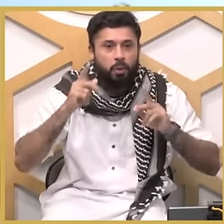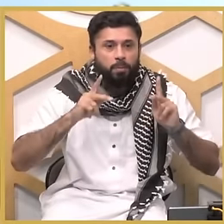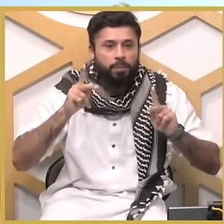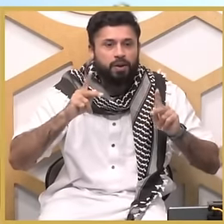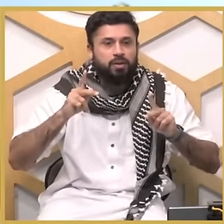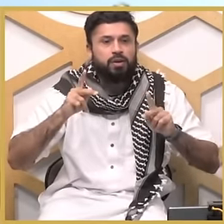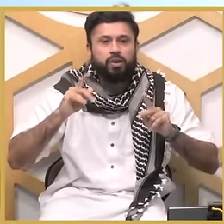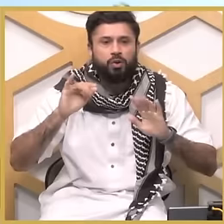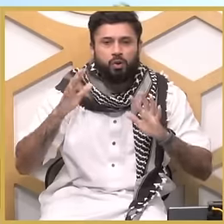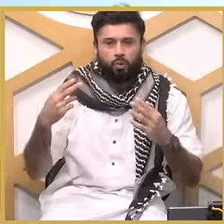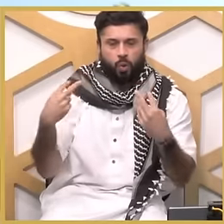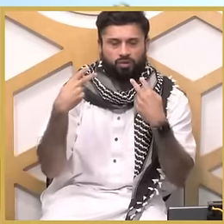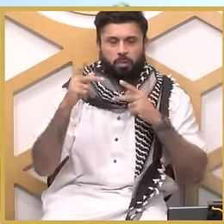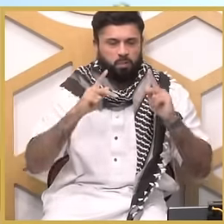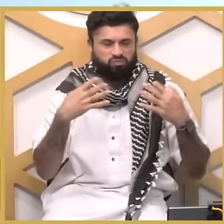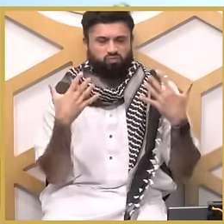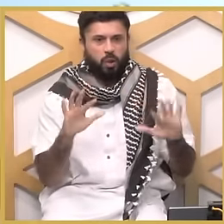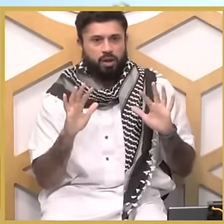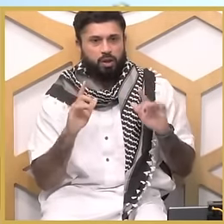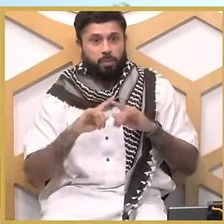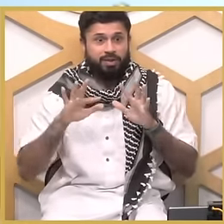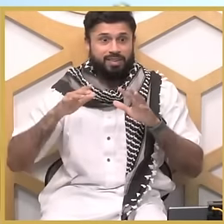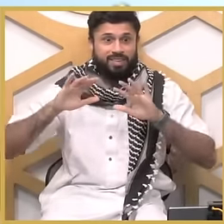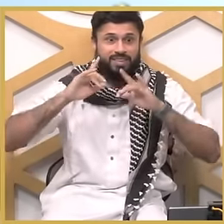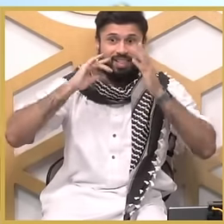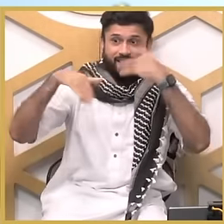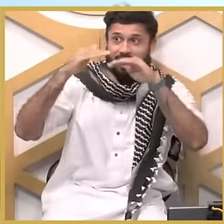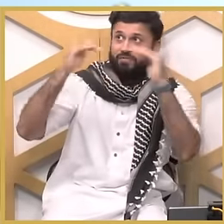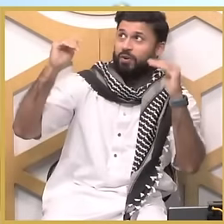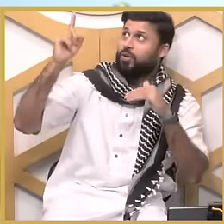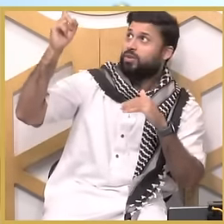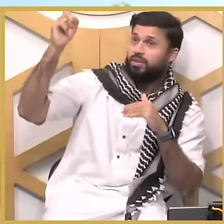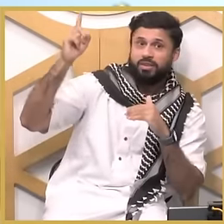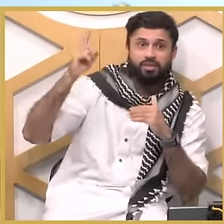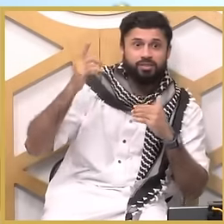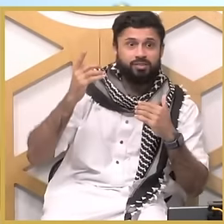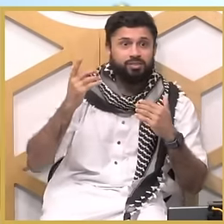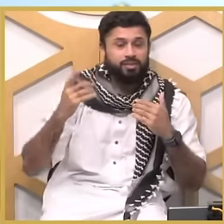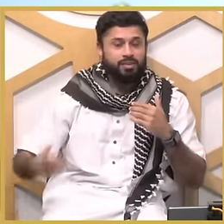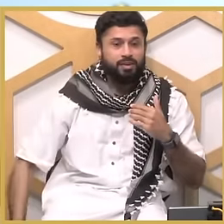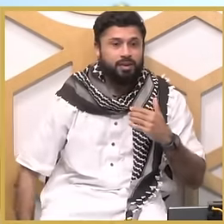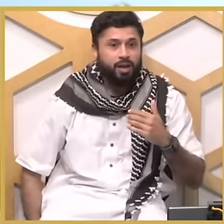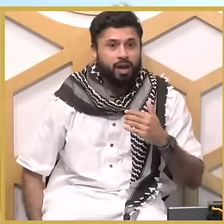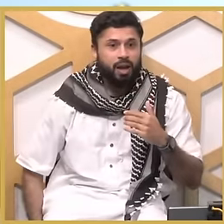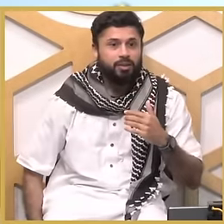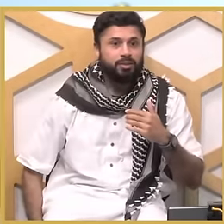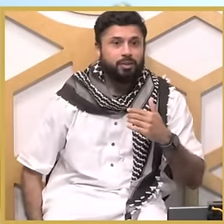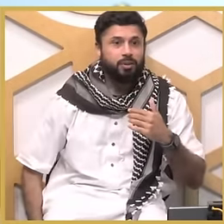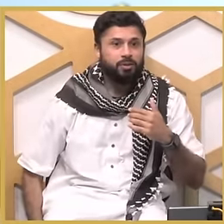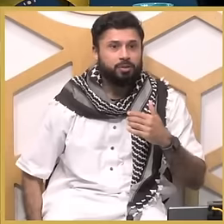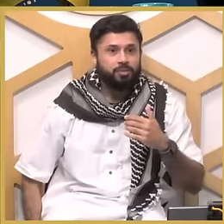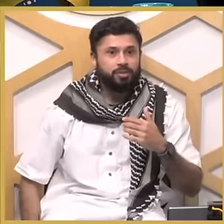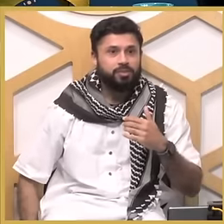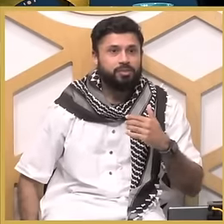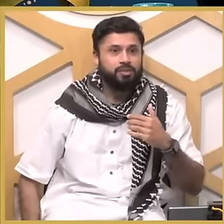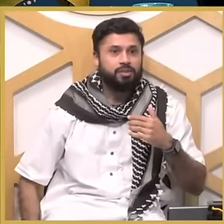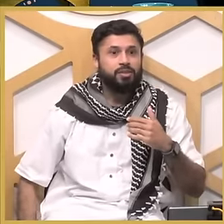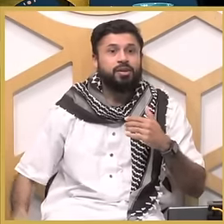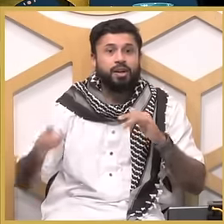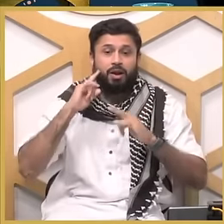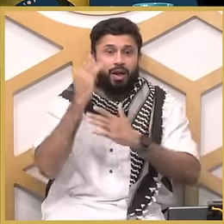right hand. Ameen. May Allah make us from the people that receive our books in our right hand. I'm going to run to you and say, Sheikh Yasir, there it is. Allahu